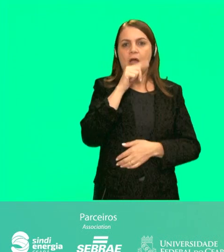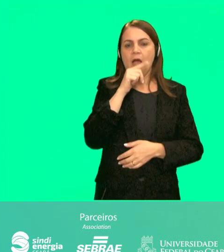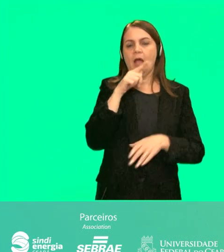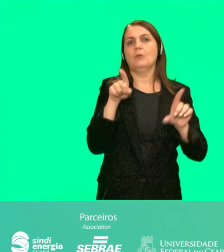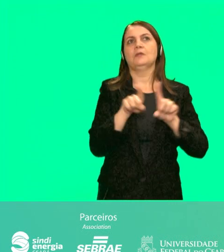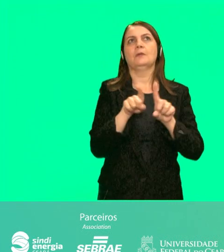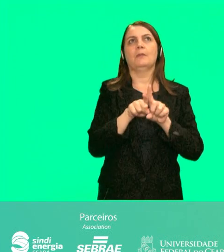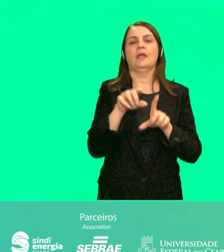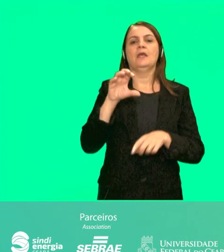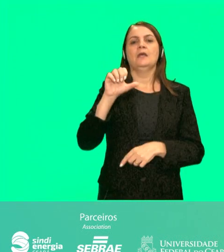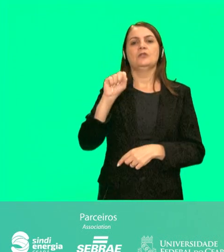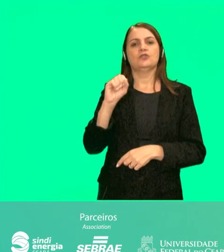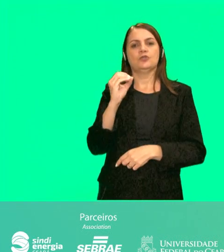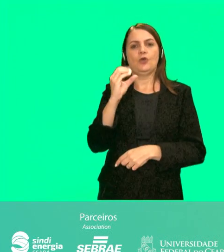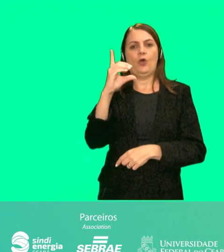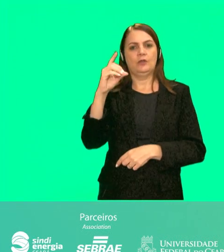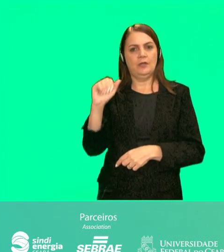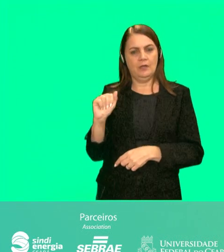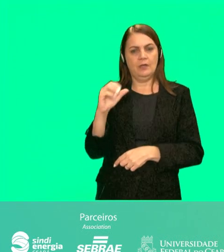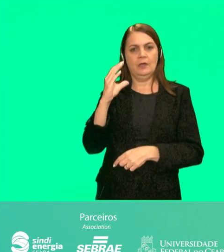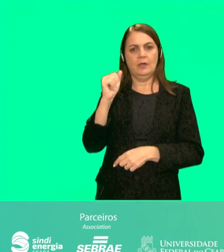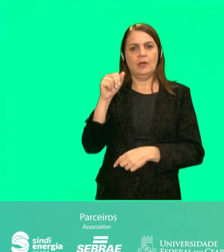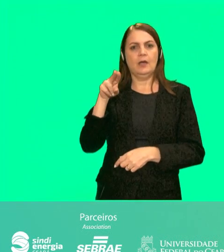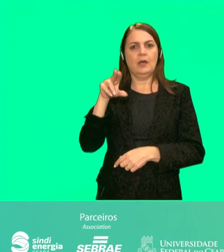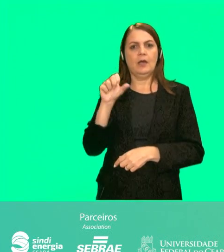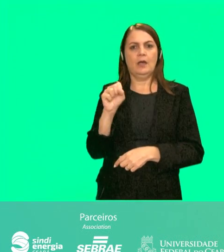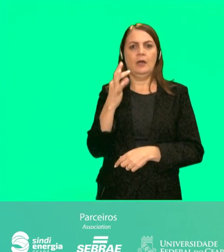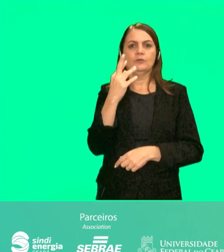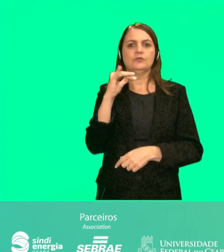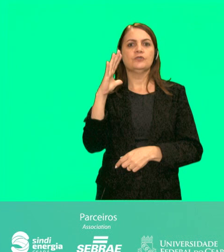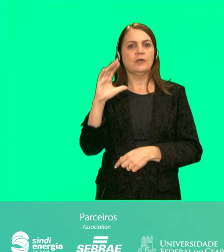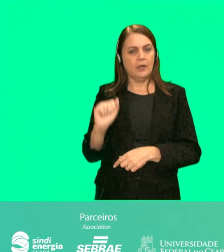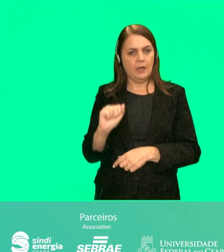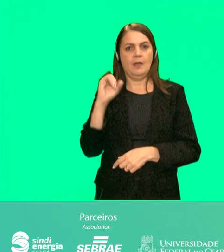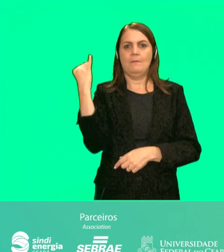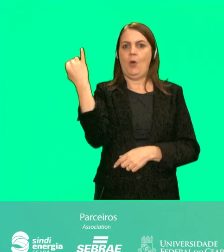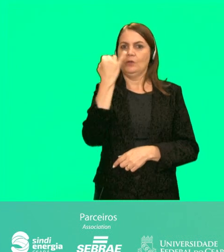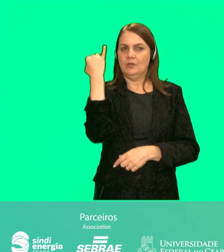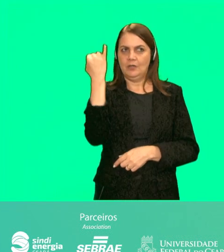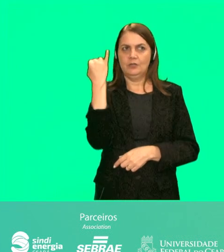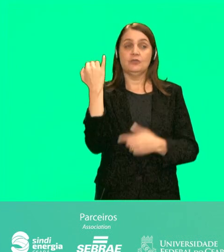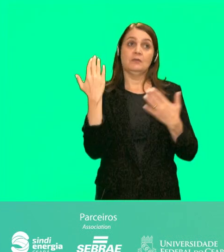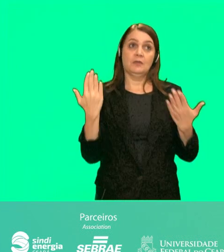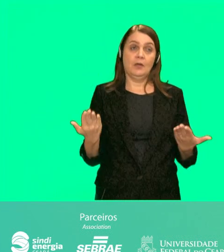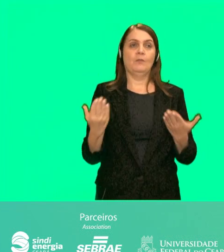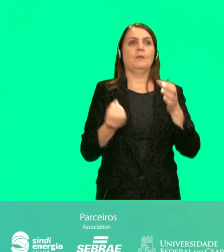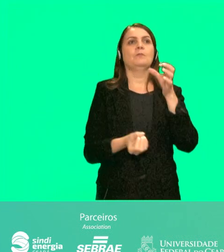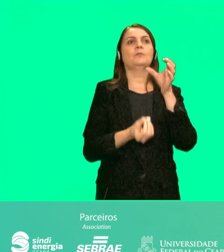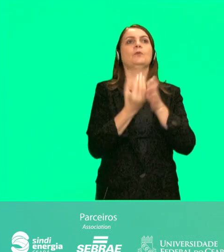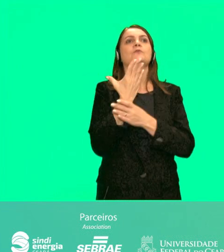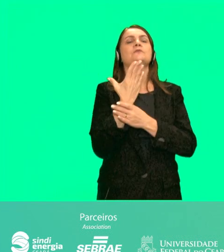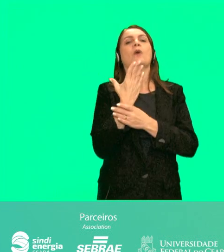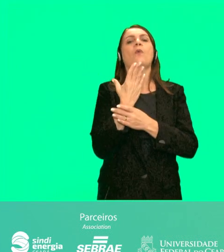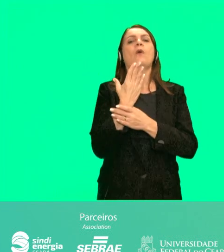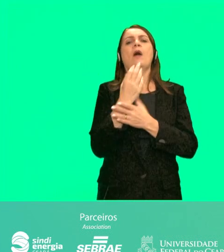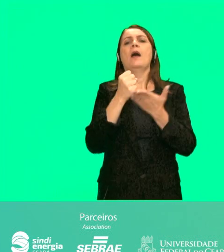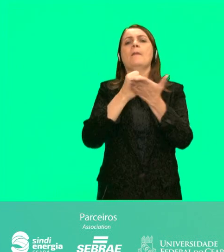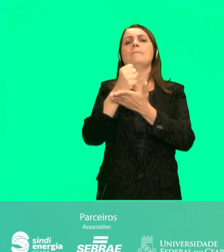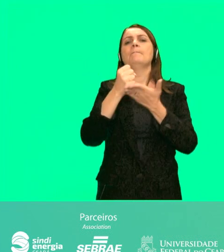the caustics soda and chloride soda, and it's based